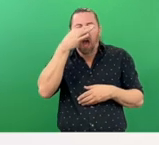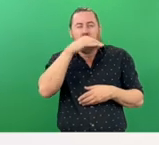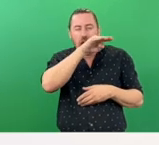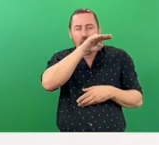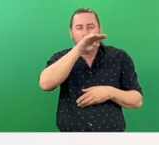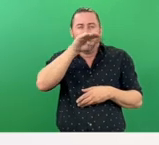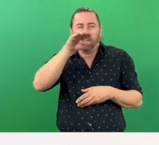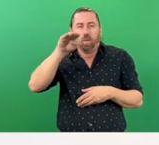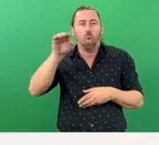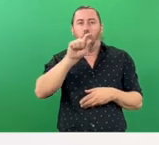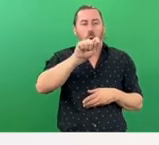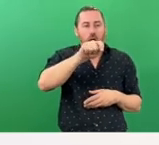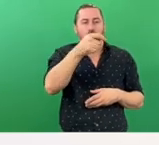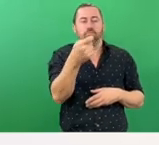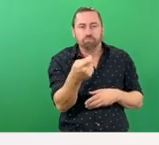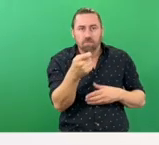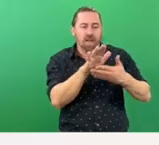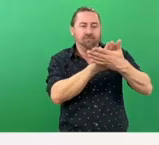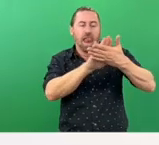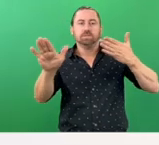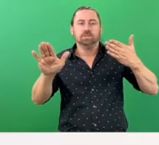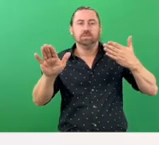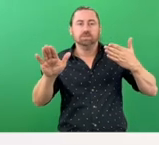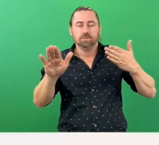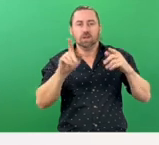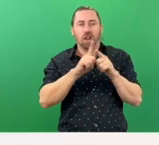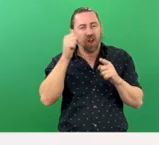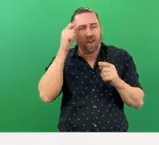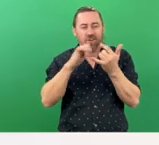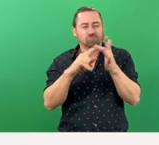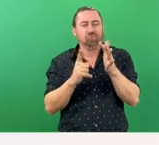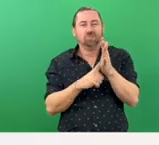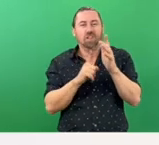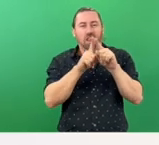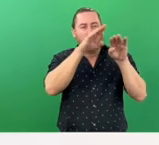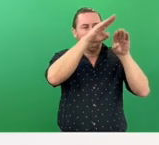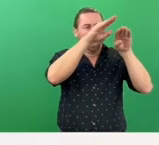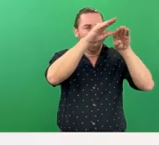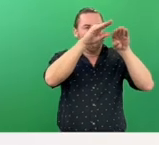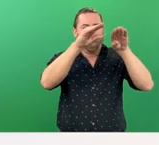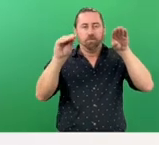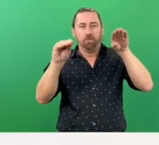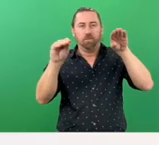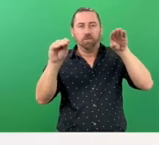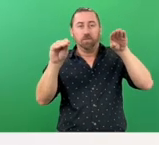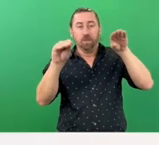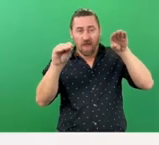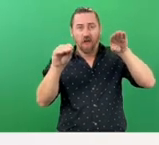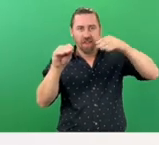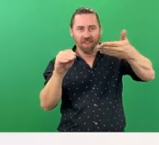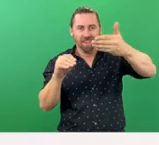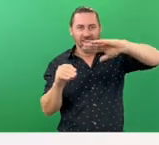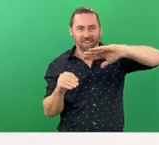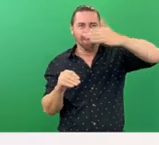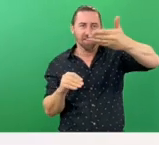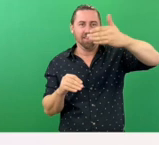just spin it in your fingers to the flat edge to get a beautiful soft line. So the other nice thing about this is as